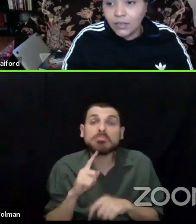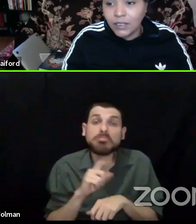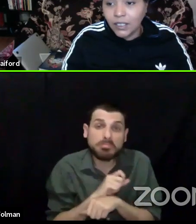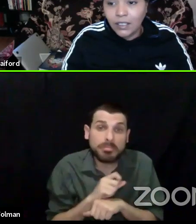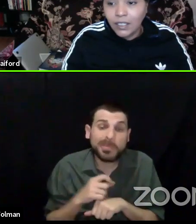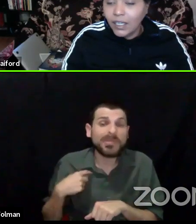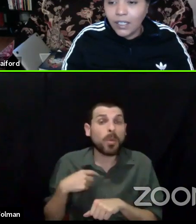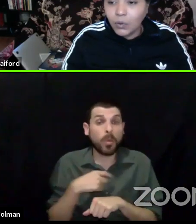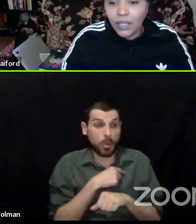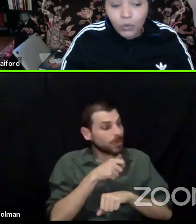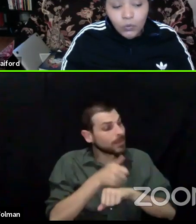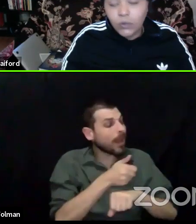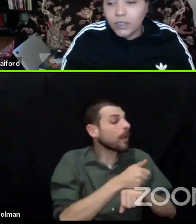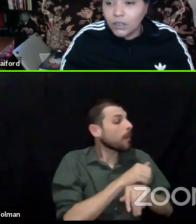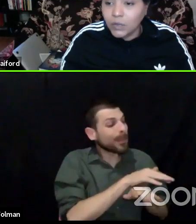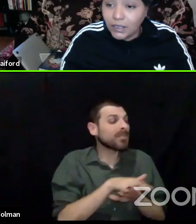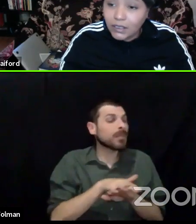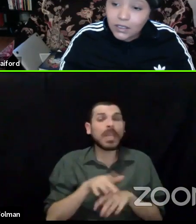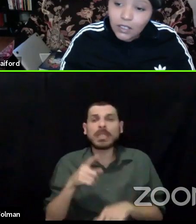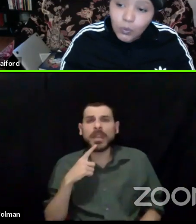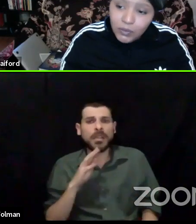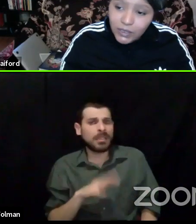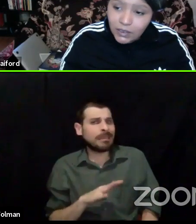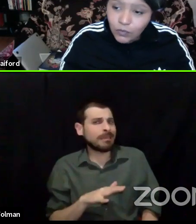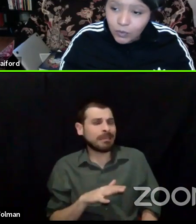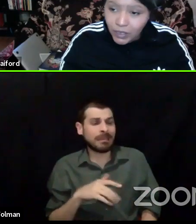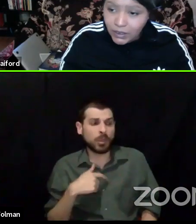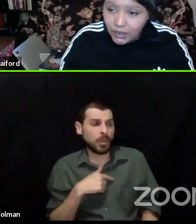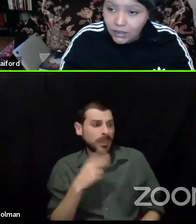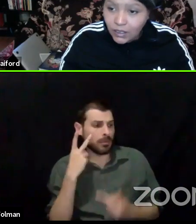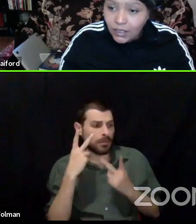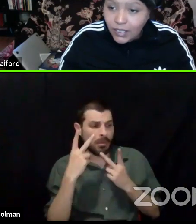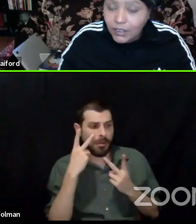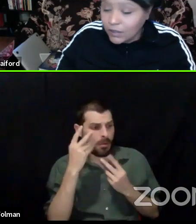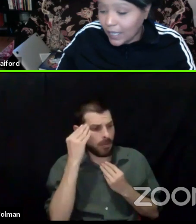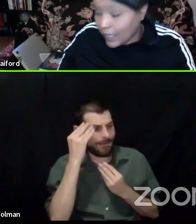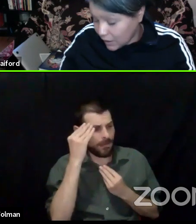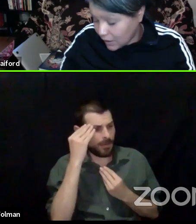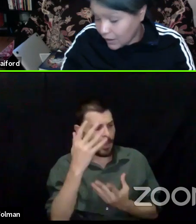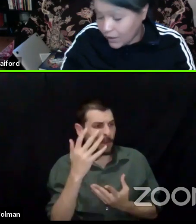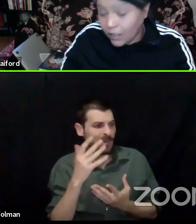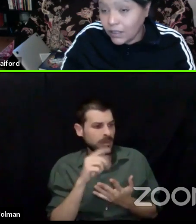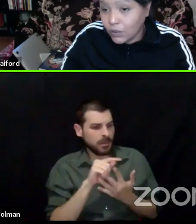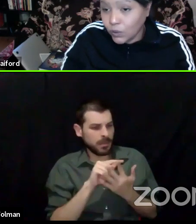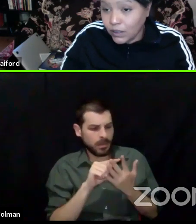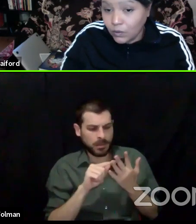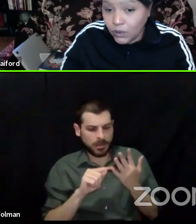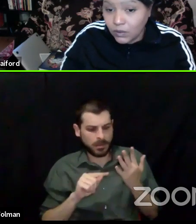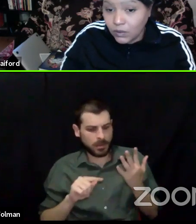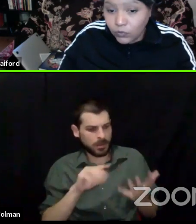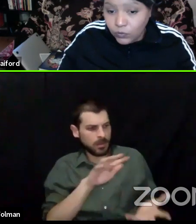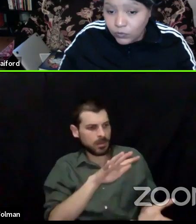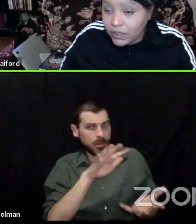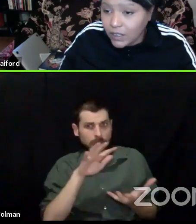and everything. And they were like, when we were doing this, the scope of this information that you tasked us with